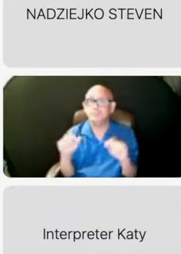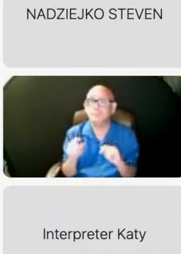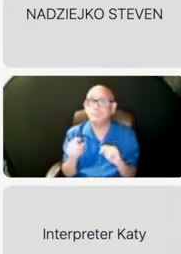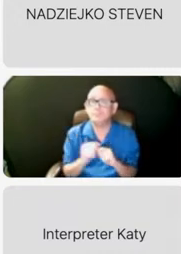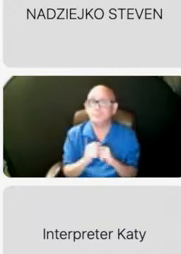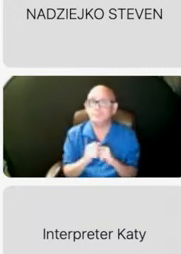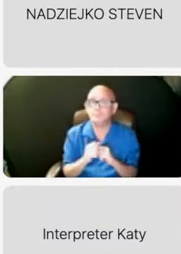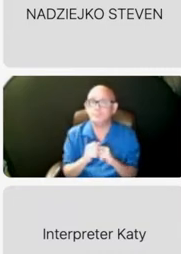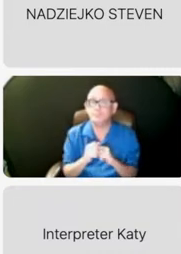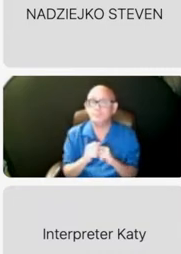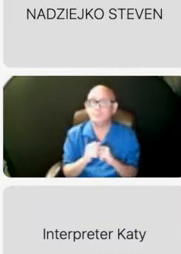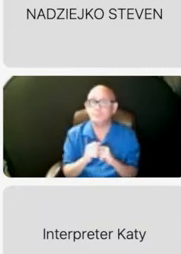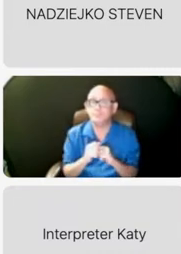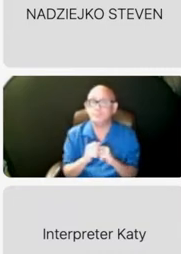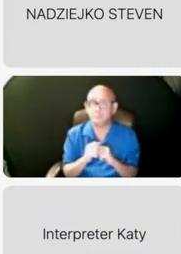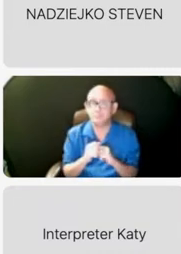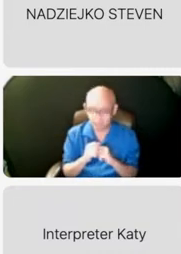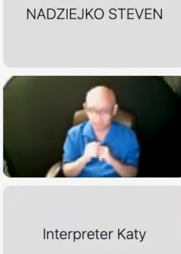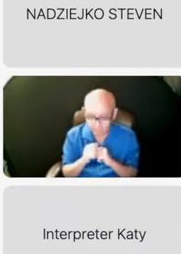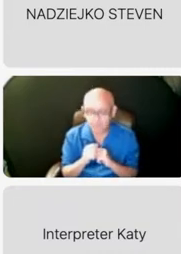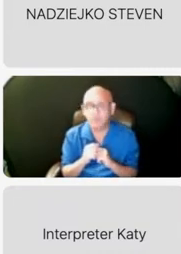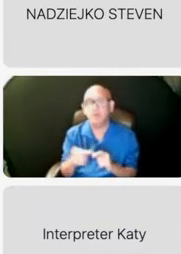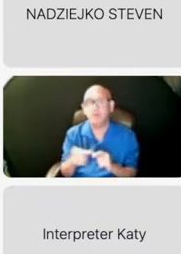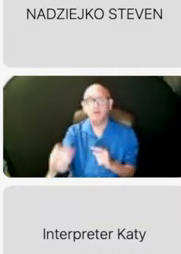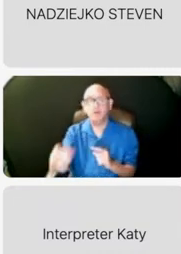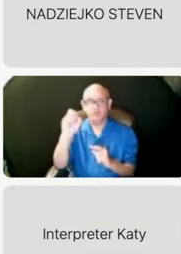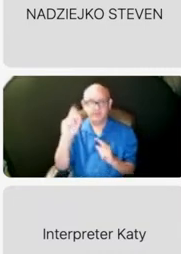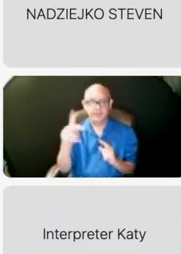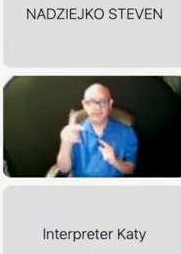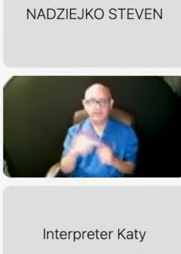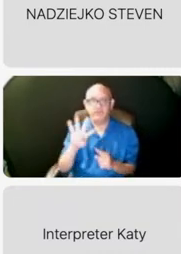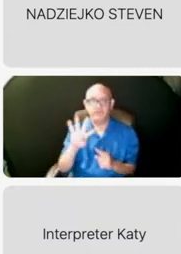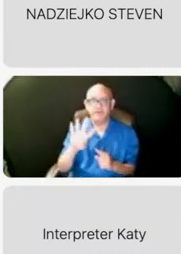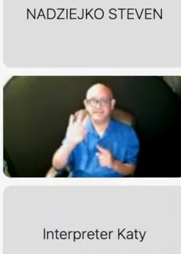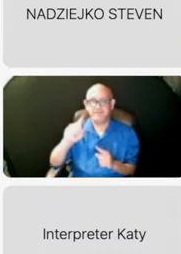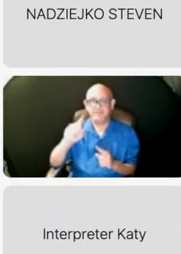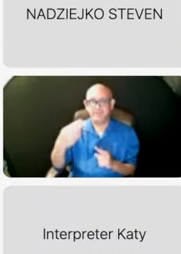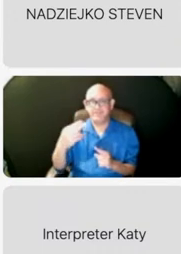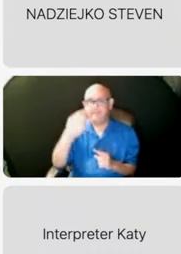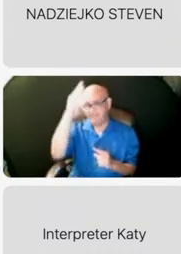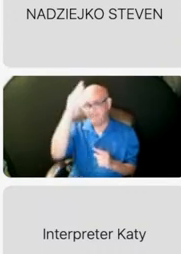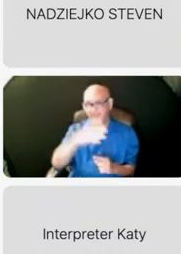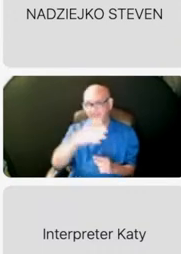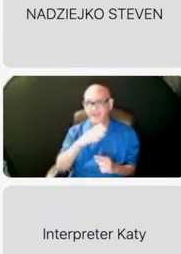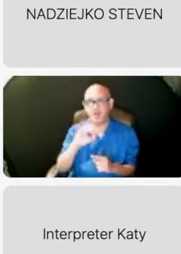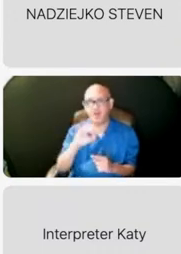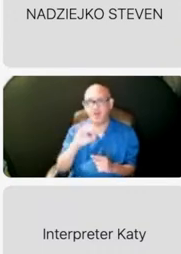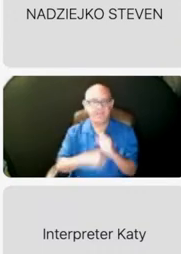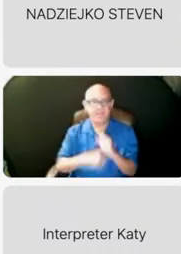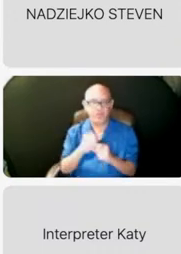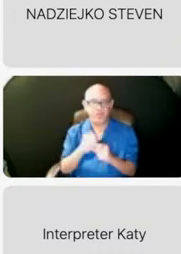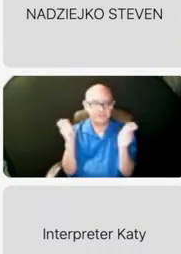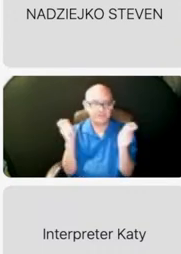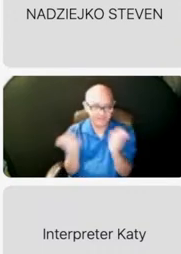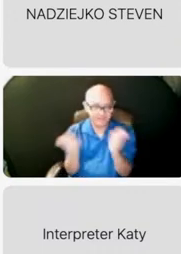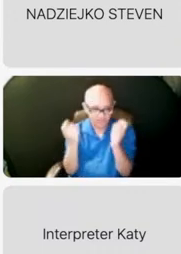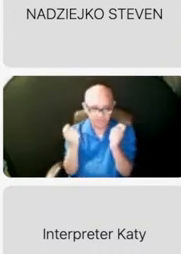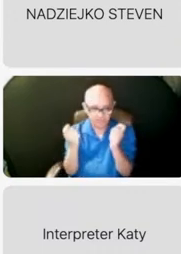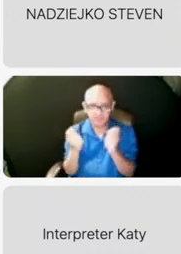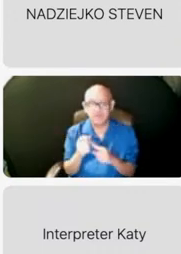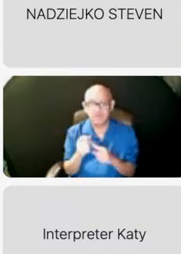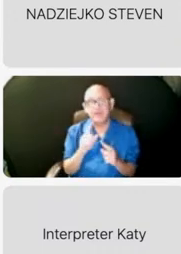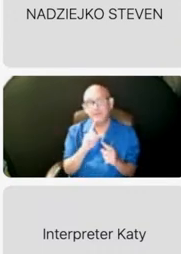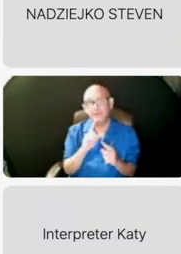all right so uh 47th man of the year celebration uh even though he didn't get it i just wanted